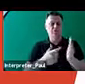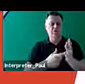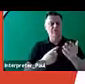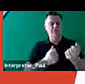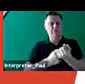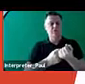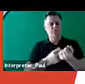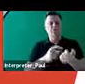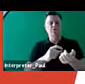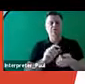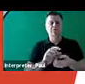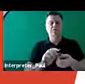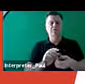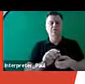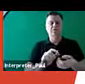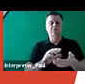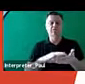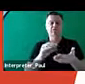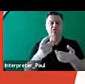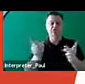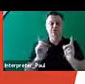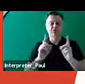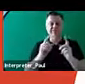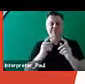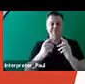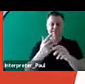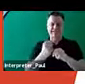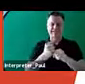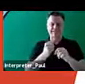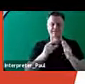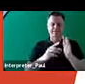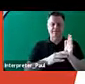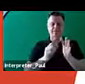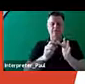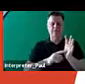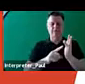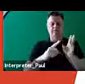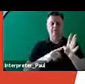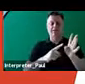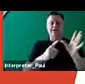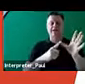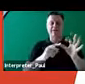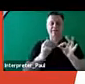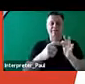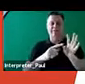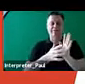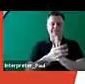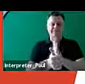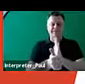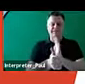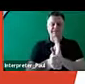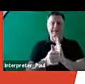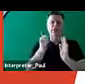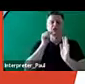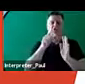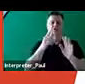develop employment. You skills goes way beyond the remit of the career service. And key